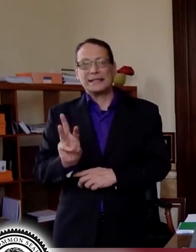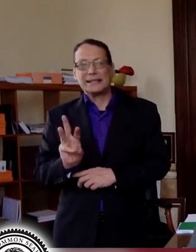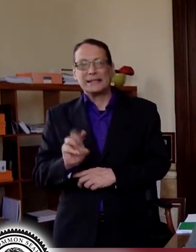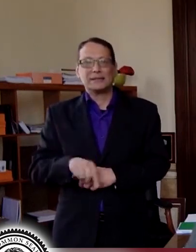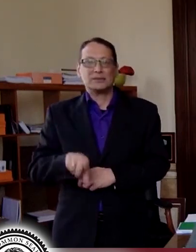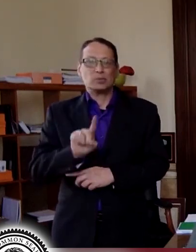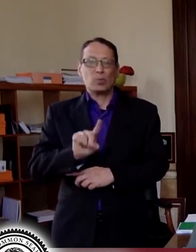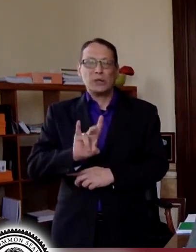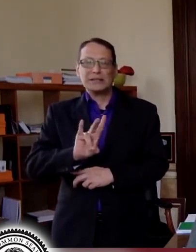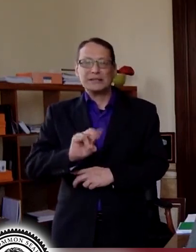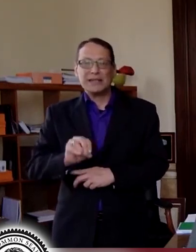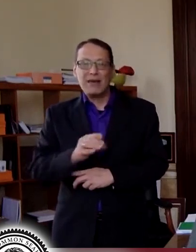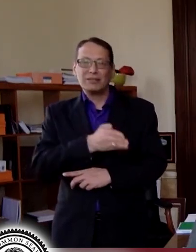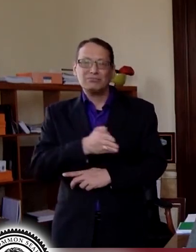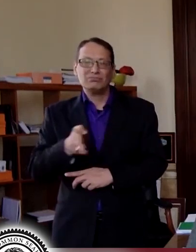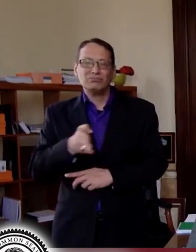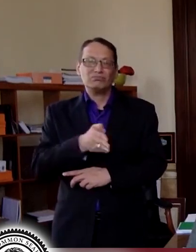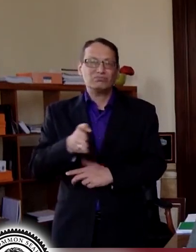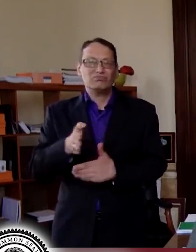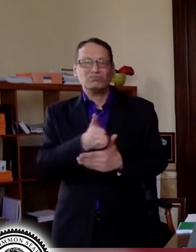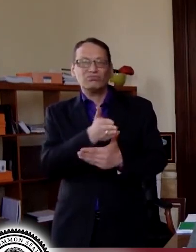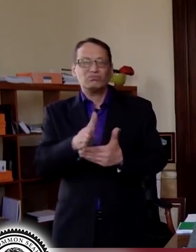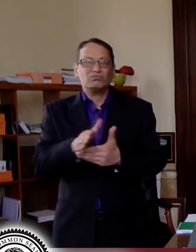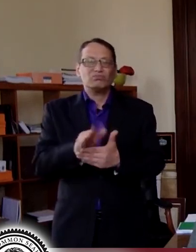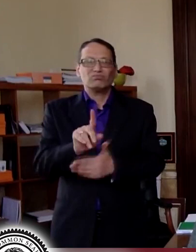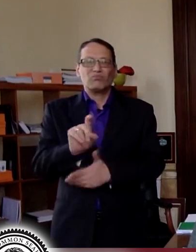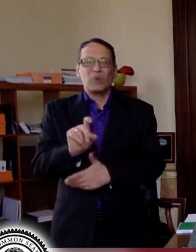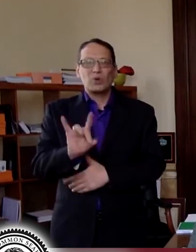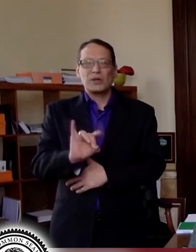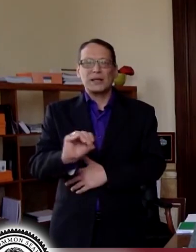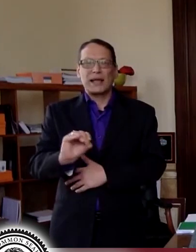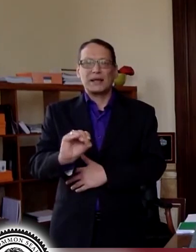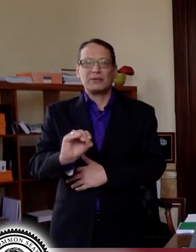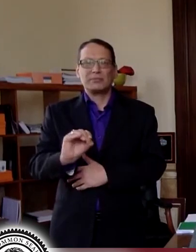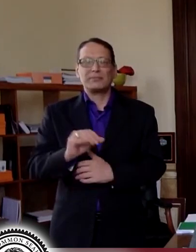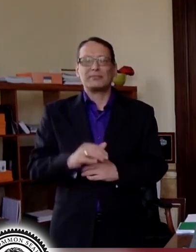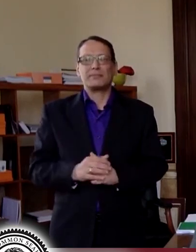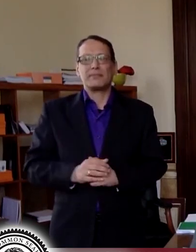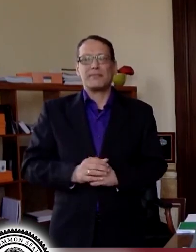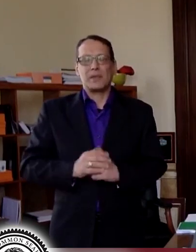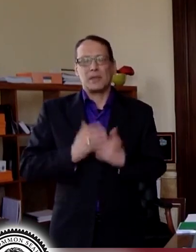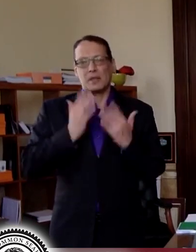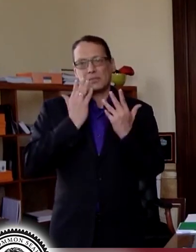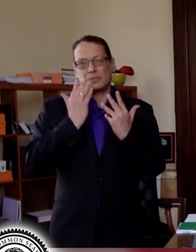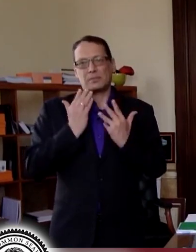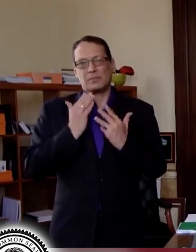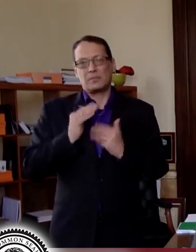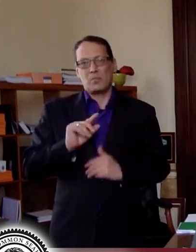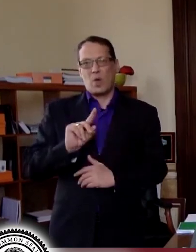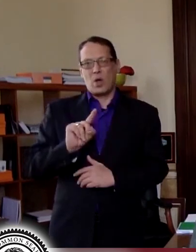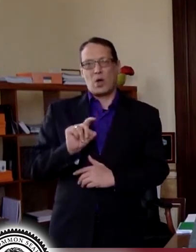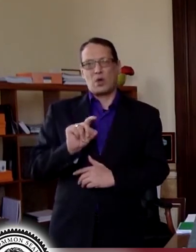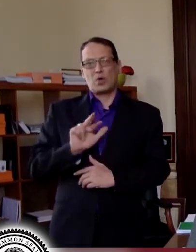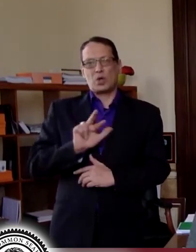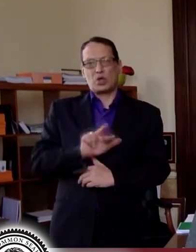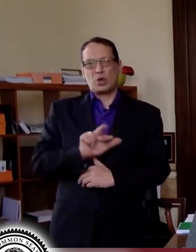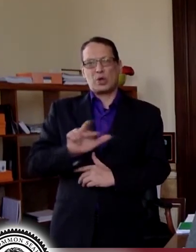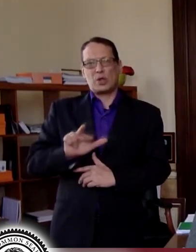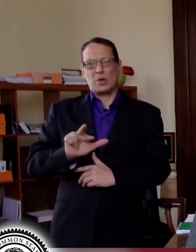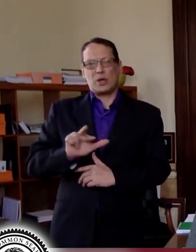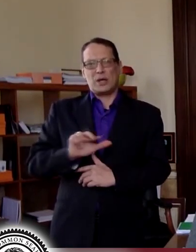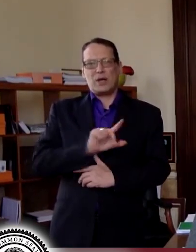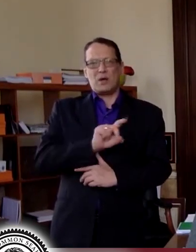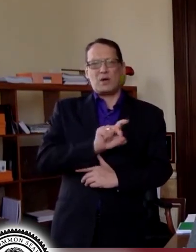So, hovering around there. And then, unfortunately, 133, between 130